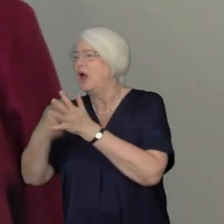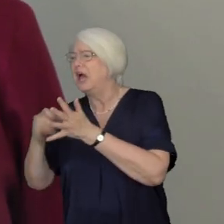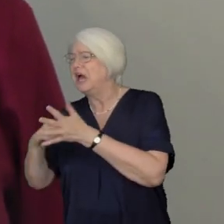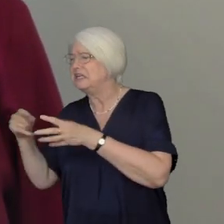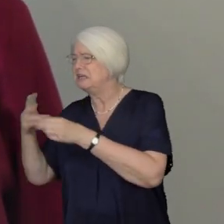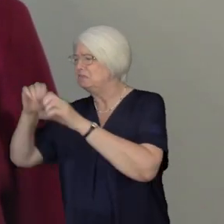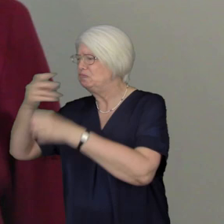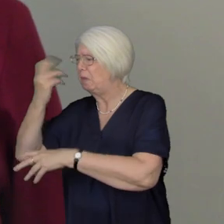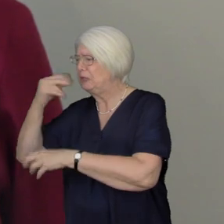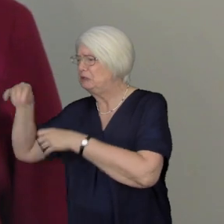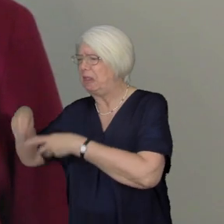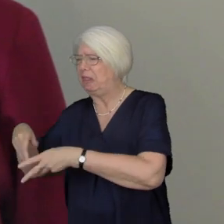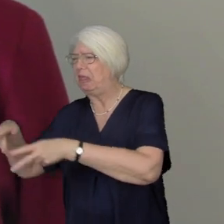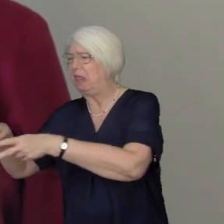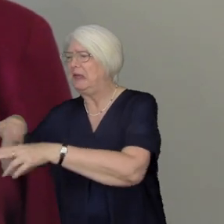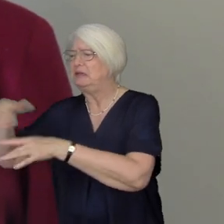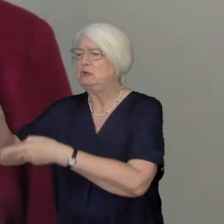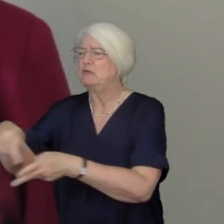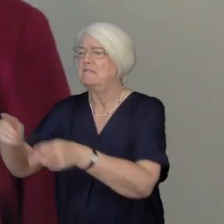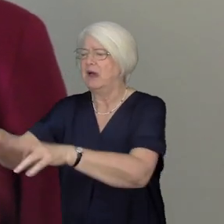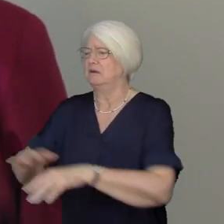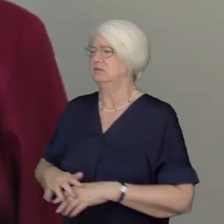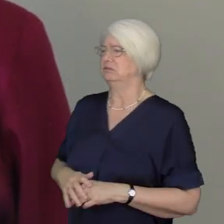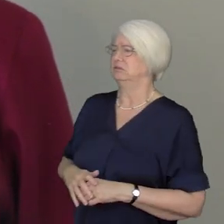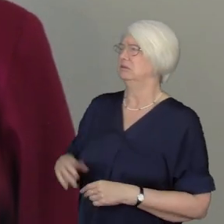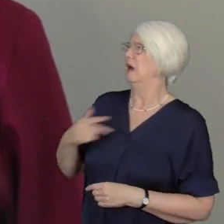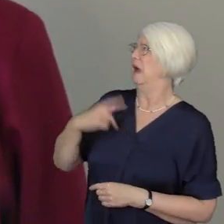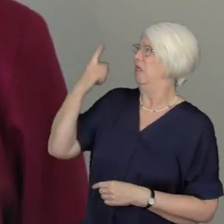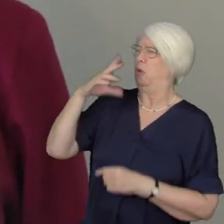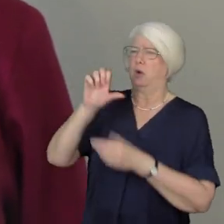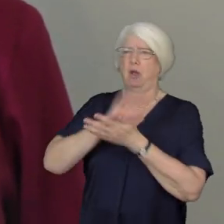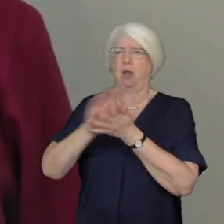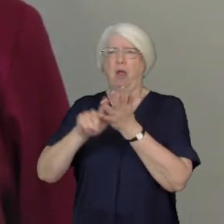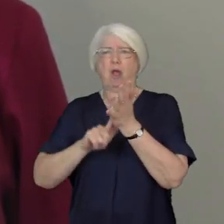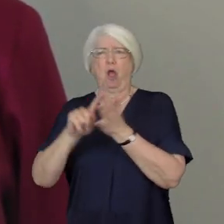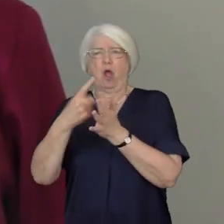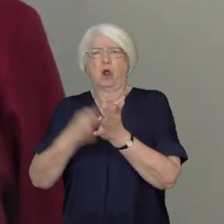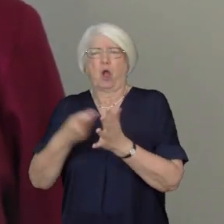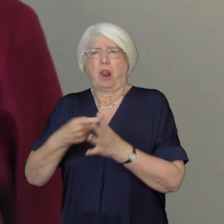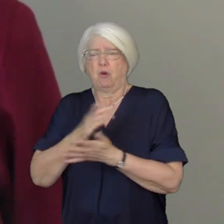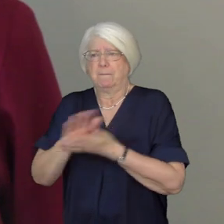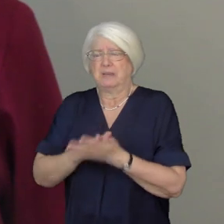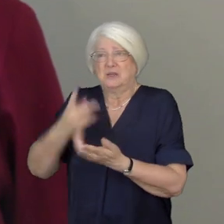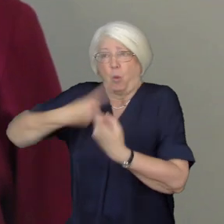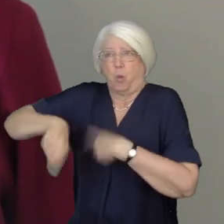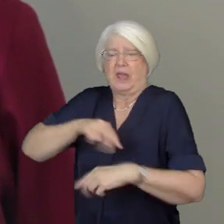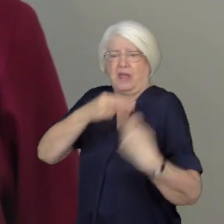that cholera came that we might remove the causes and not pray that God would remove the